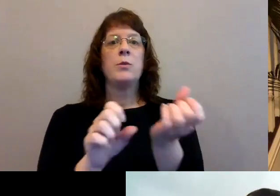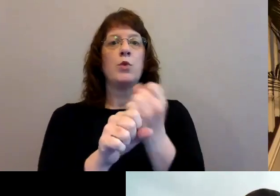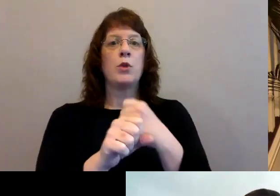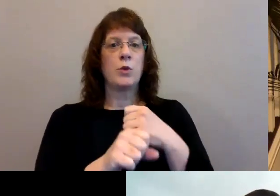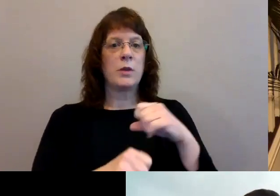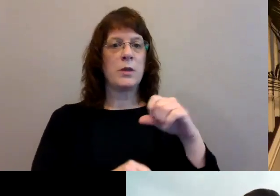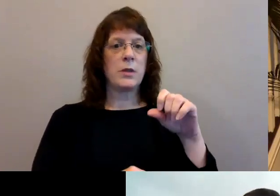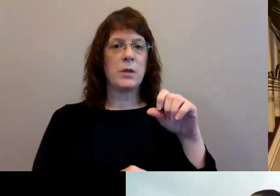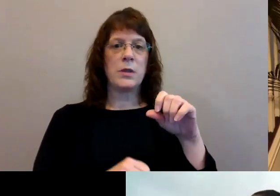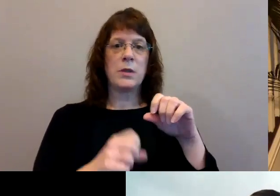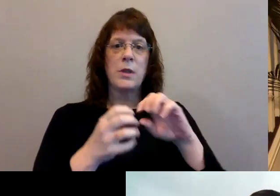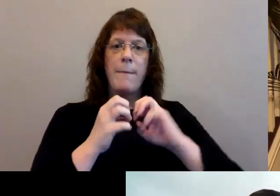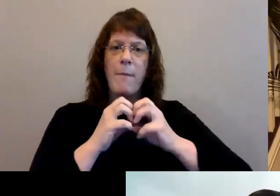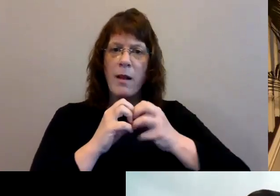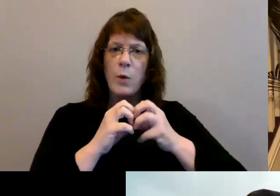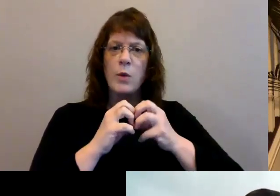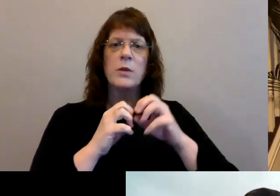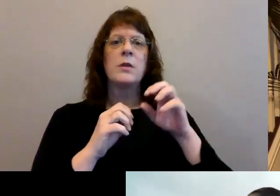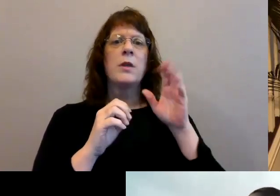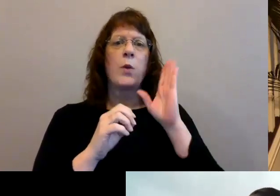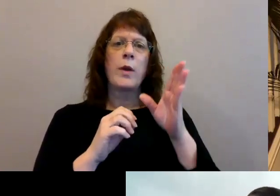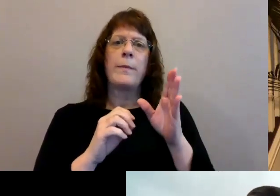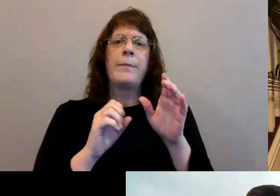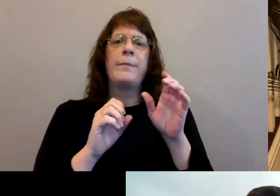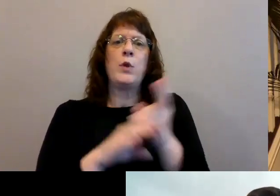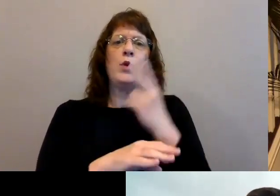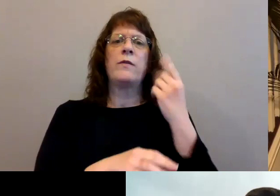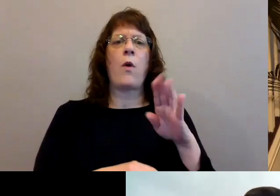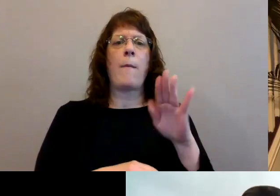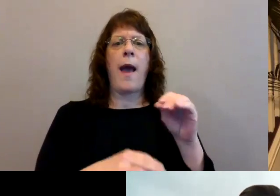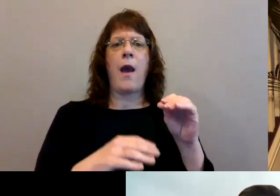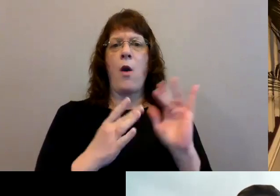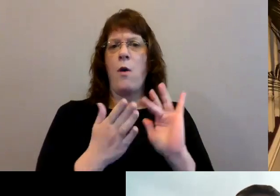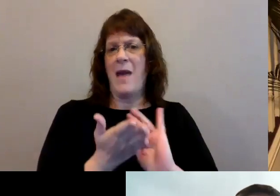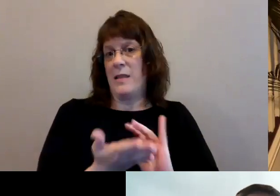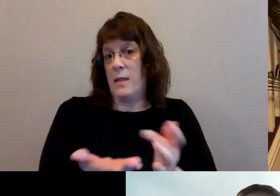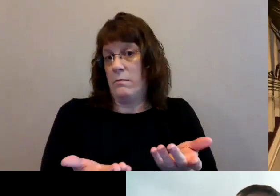molecules that could potentially be used for biomedicine. And so,